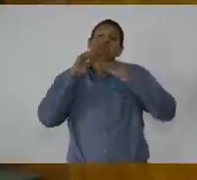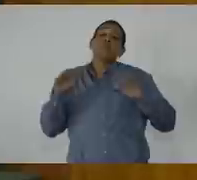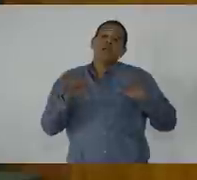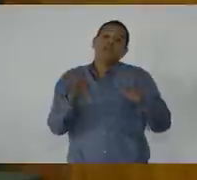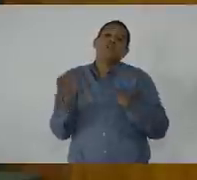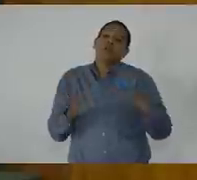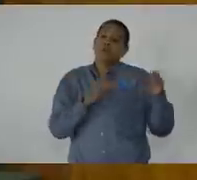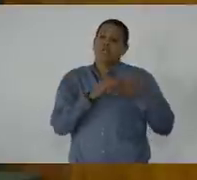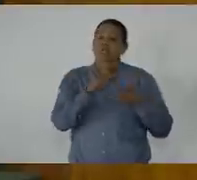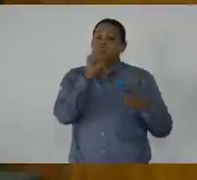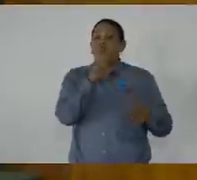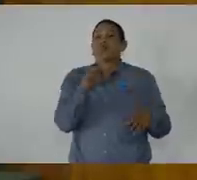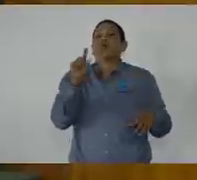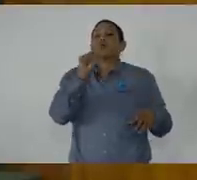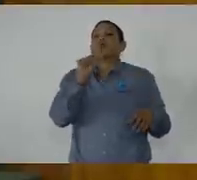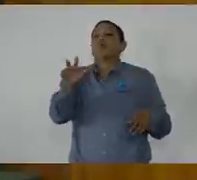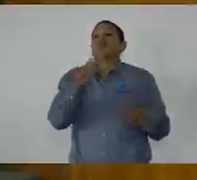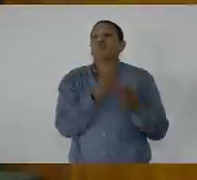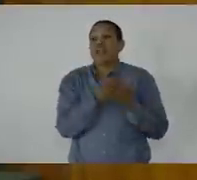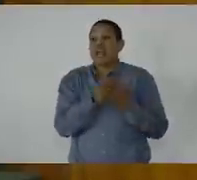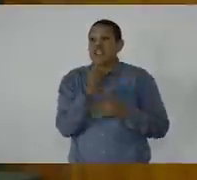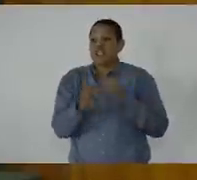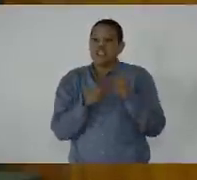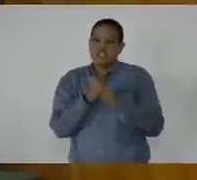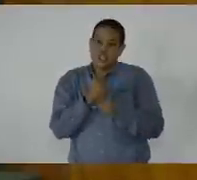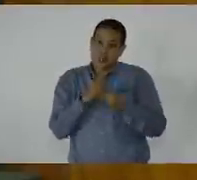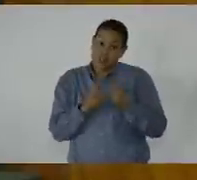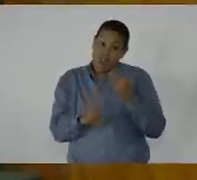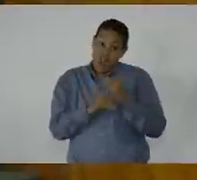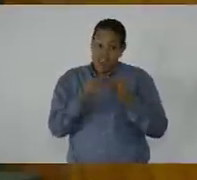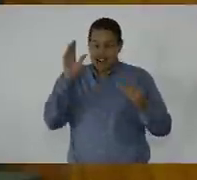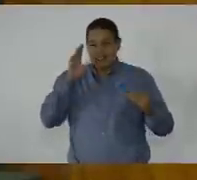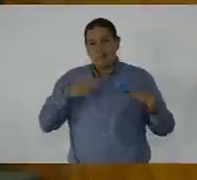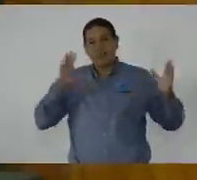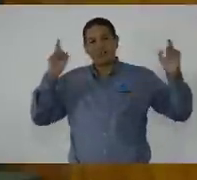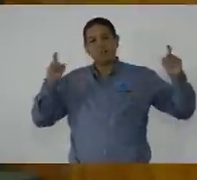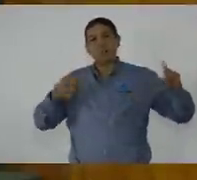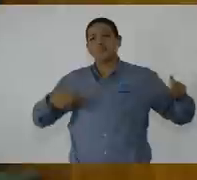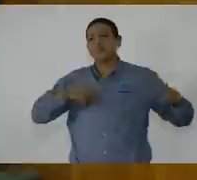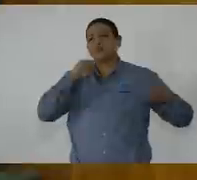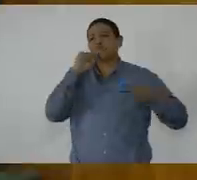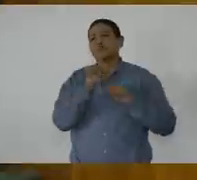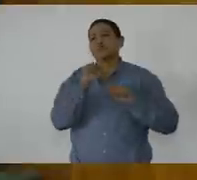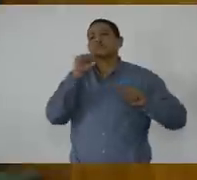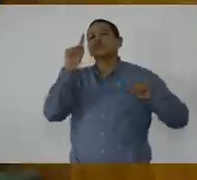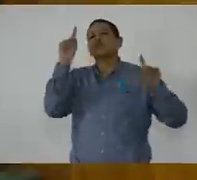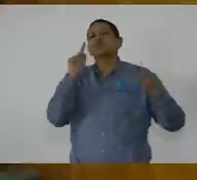in 22-23 financial year. And Madam Speaker, we are responding